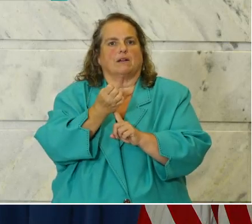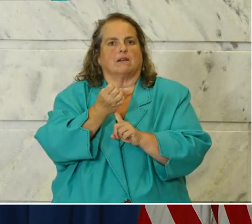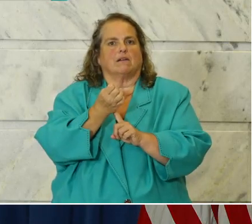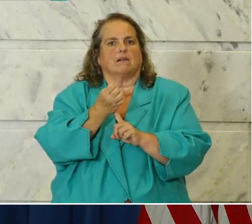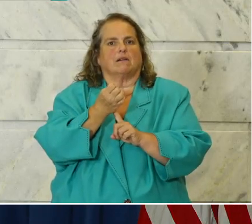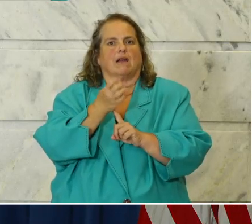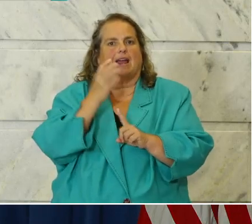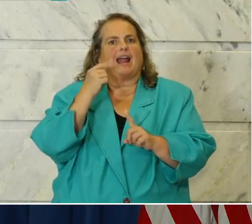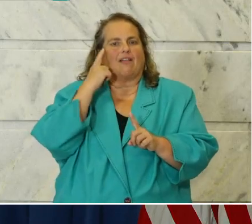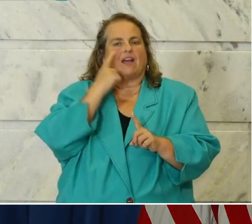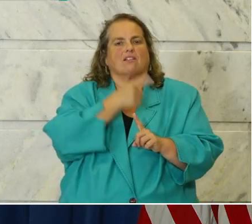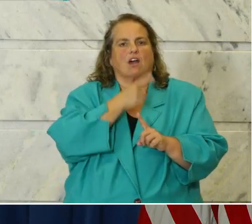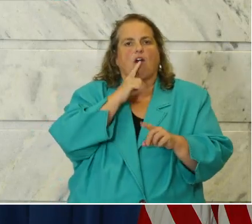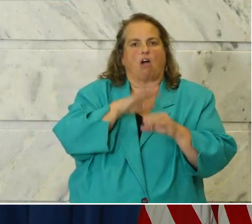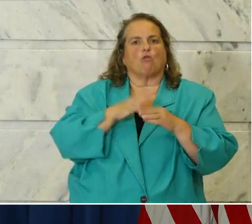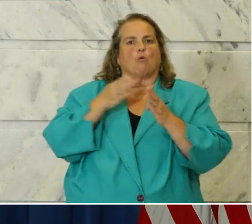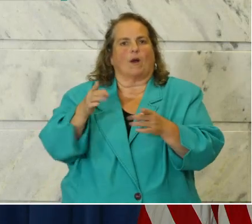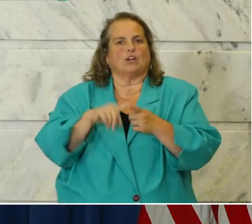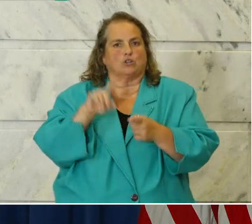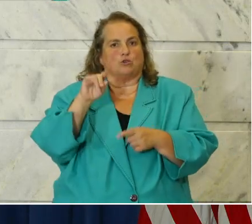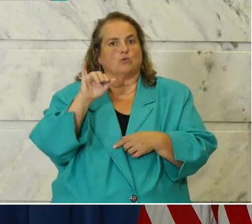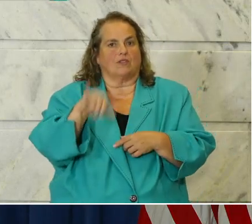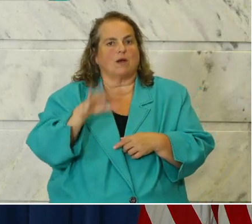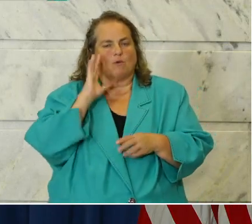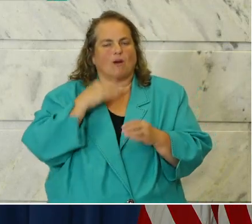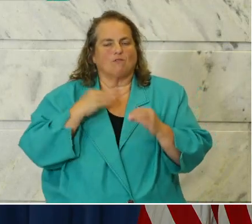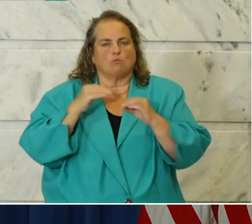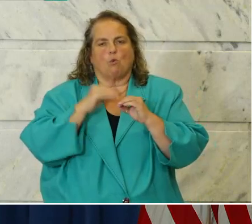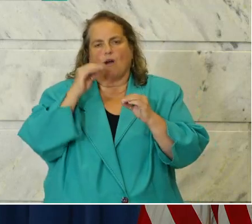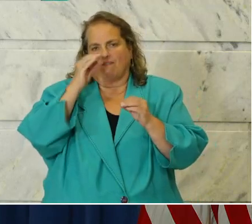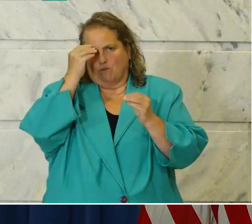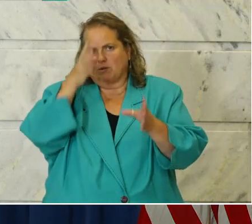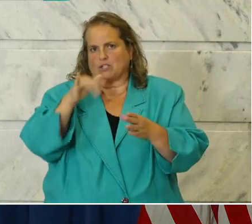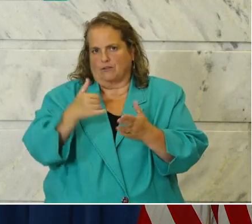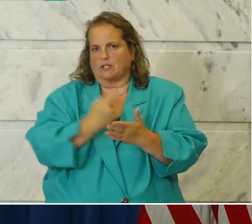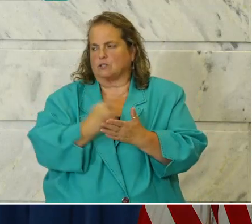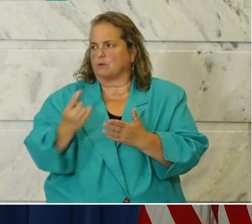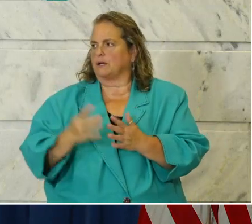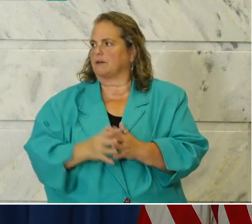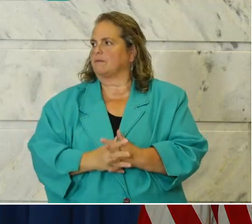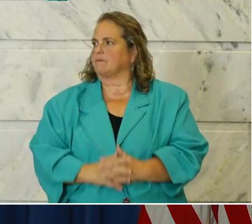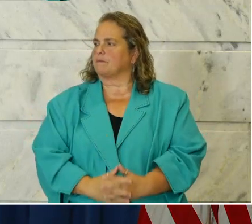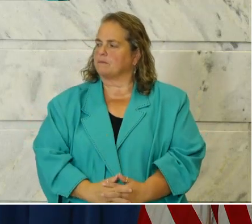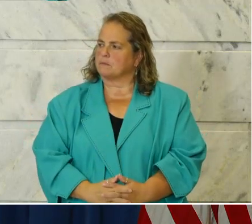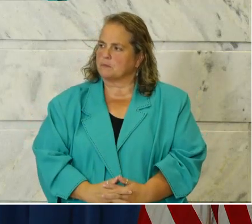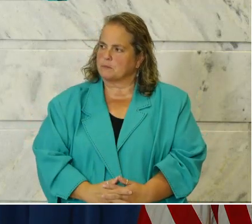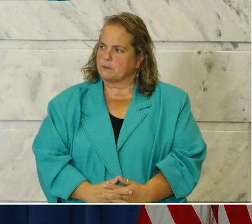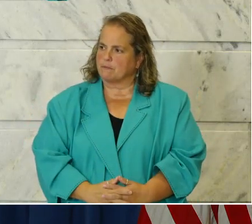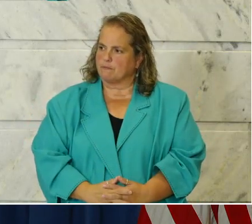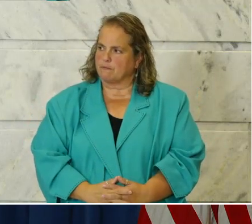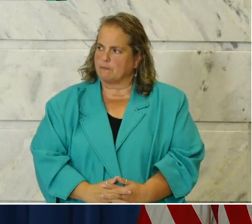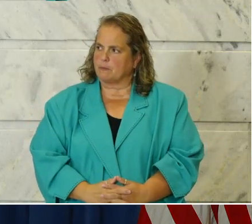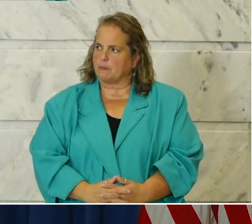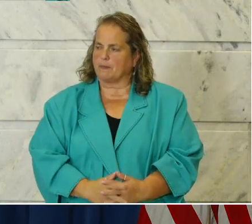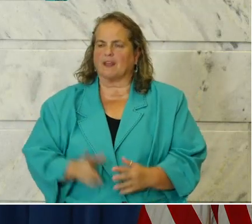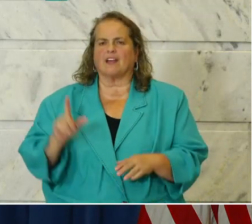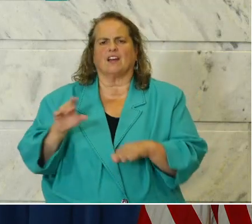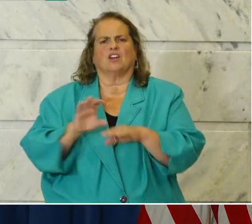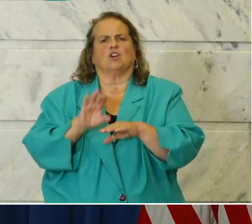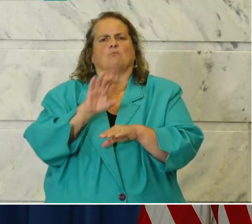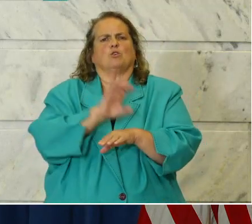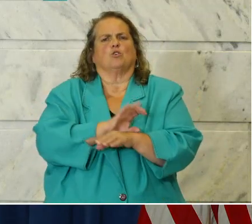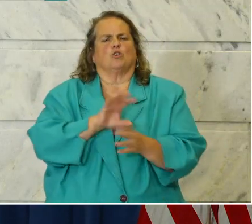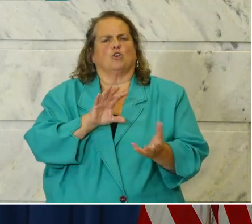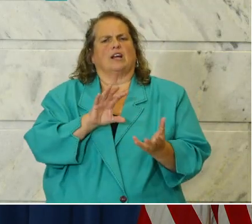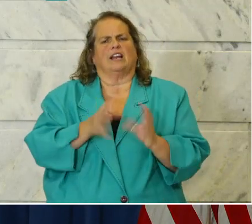path to do that. So I think they'll have more information this week. Talk about this computer glitch, how it's